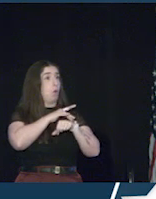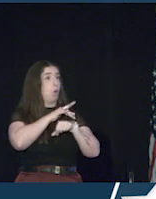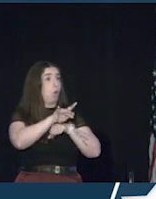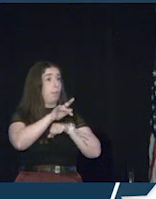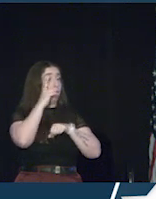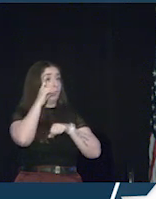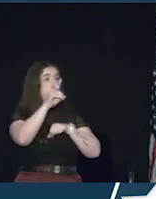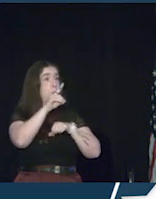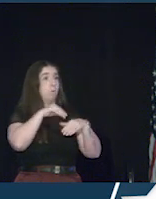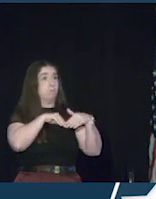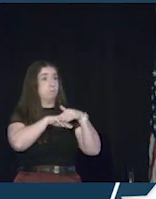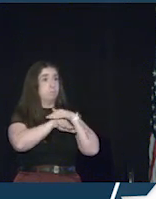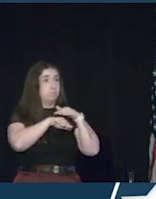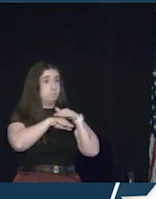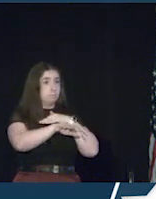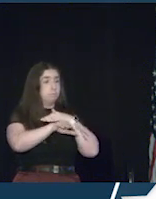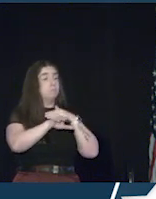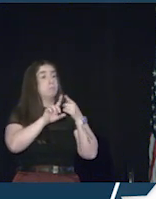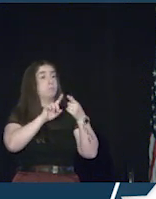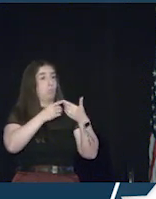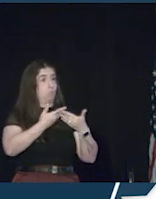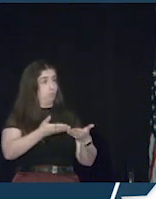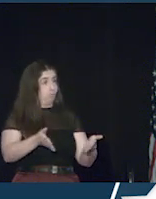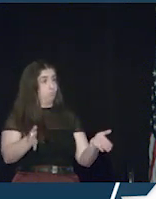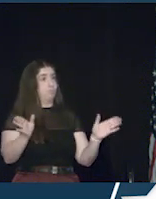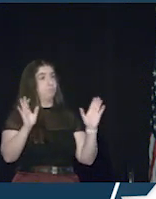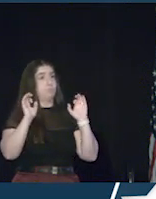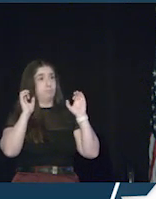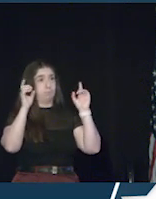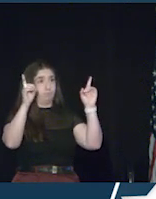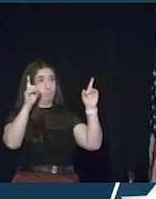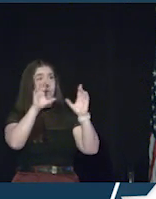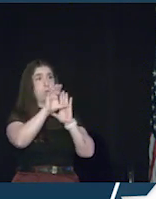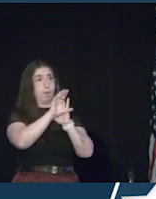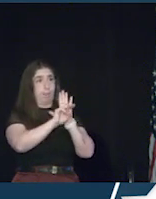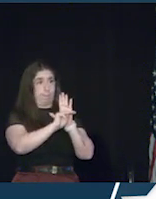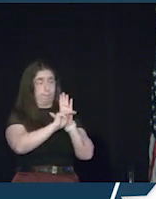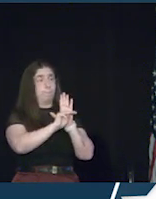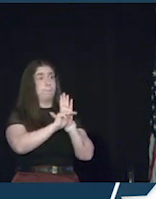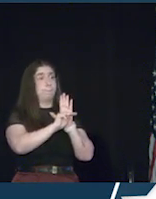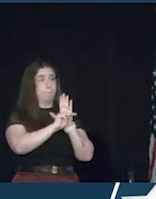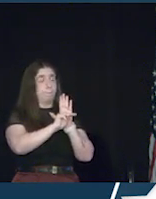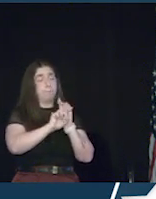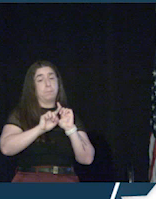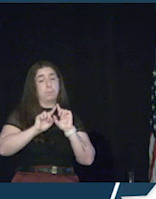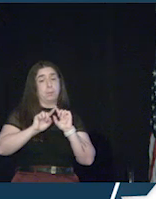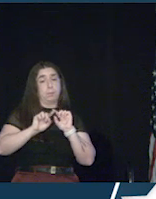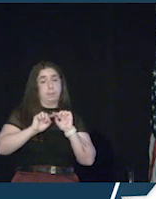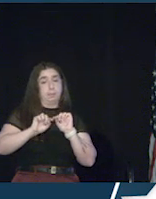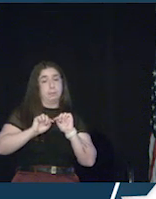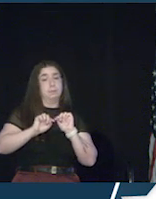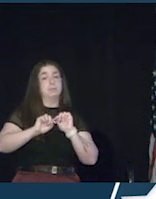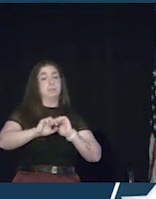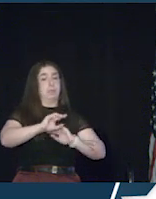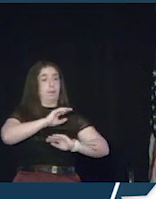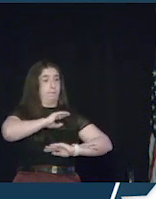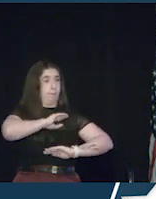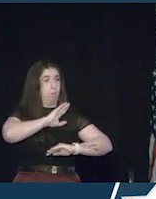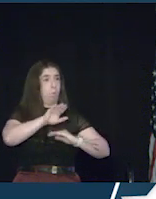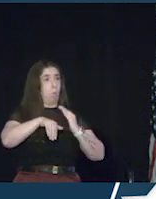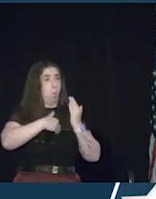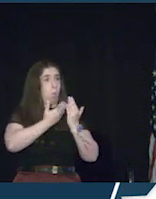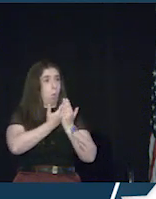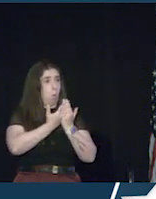access to the general education curriculum and can fulfill all of the